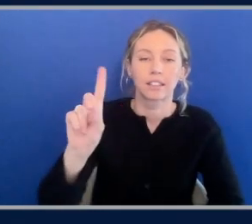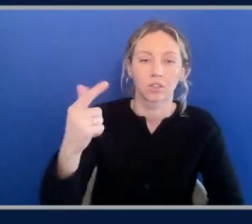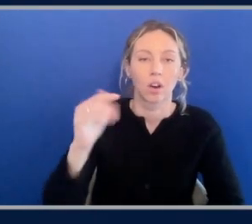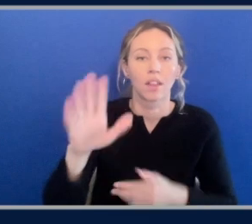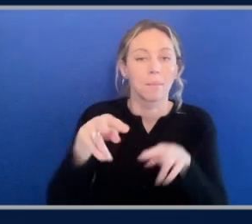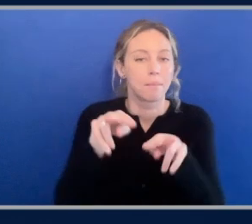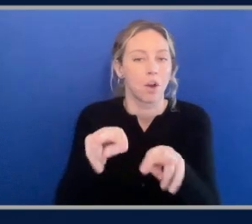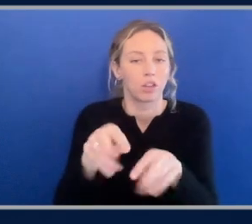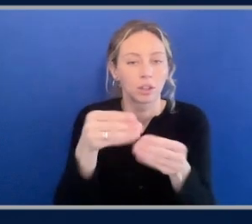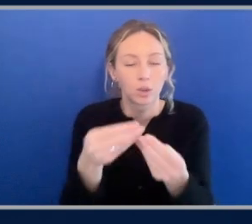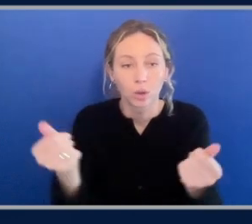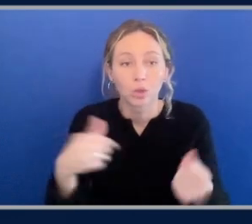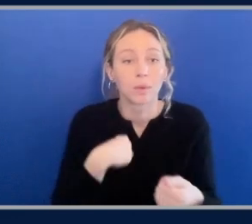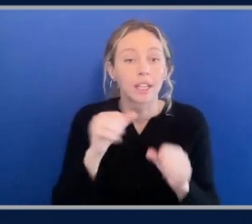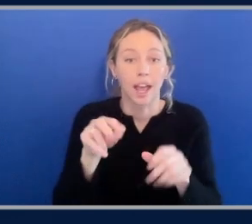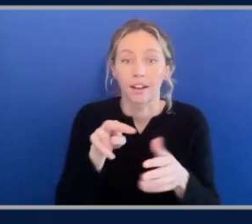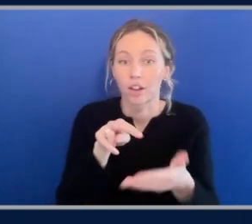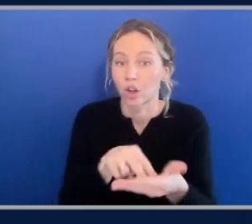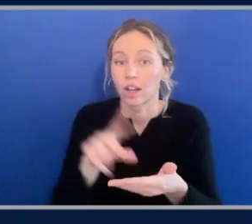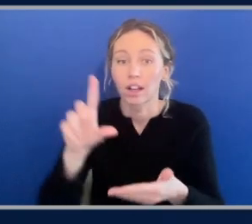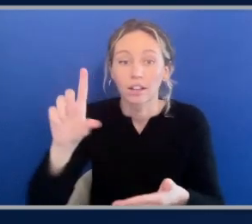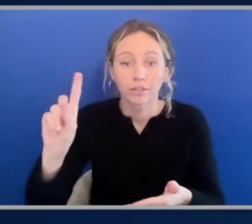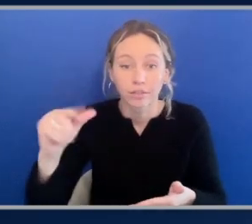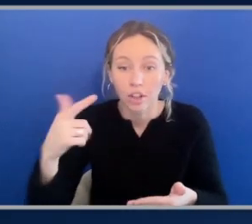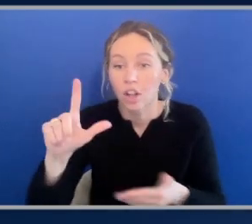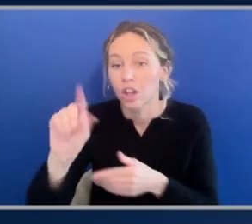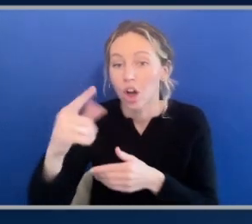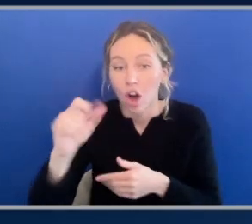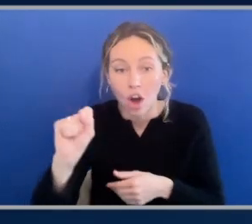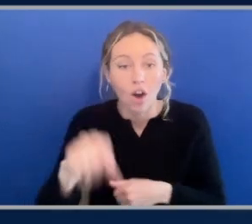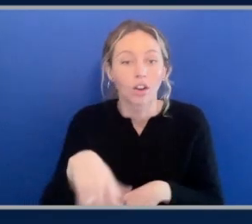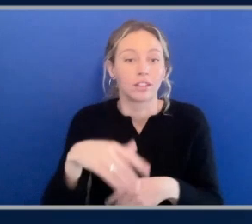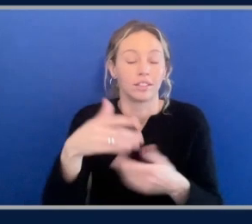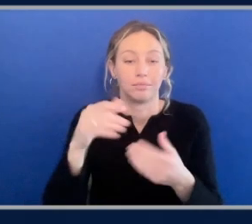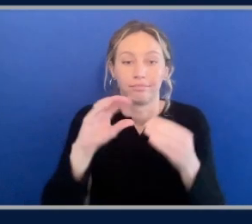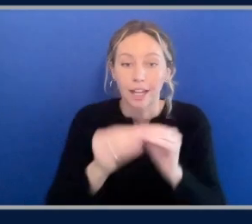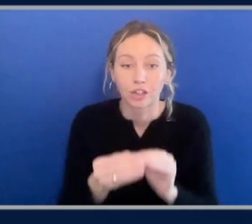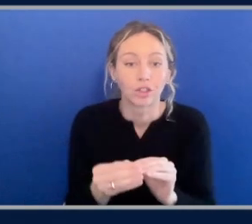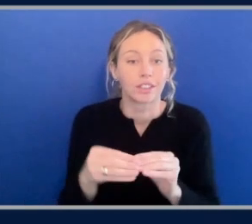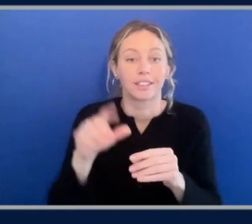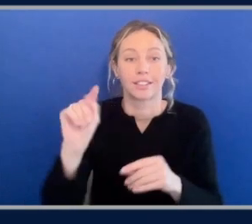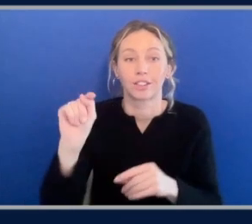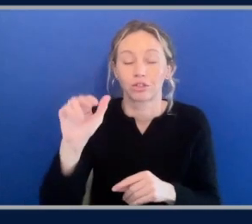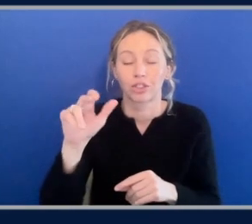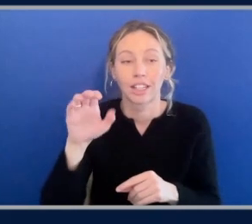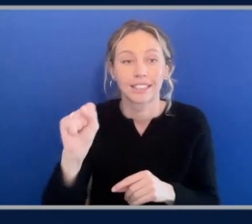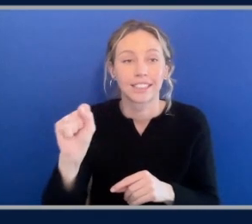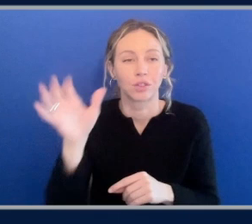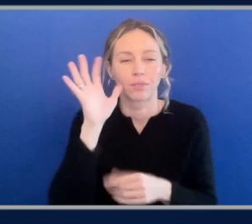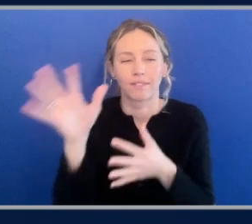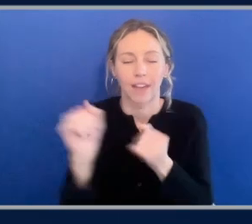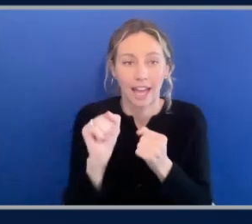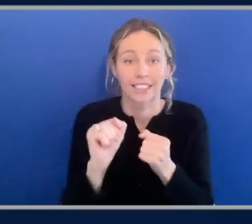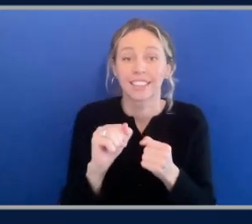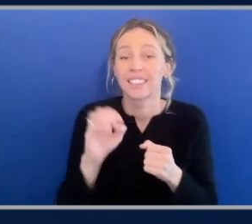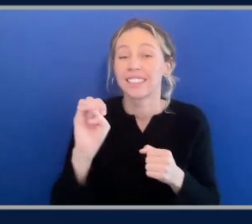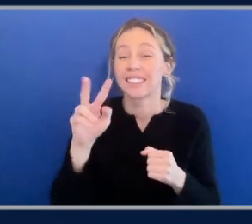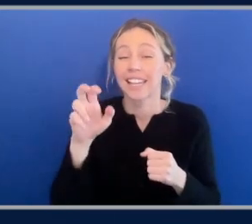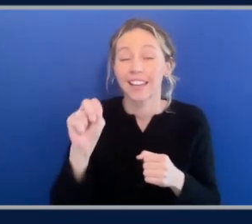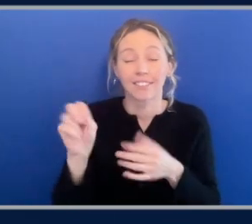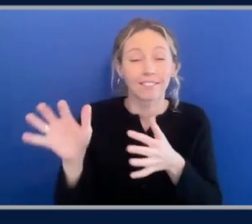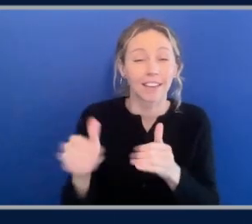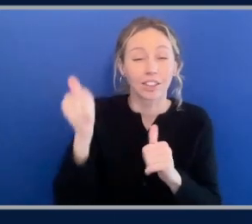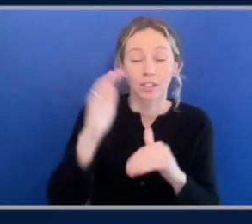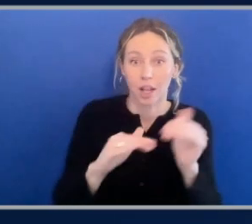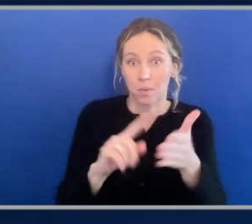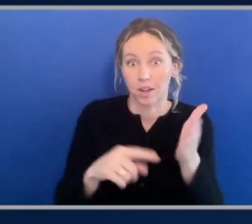logs, metrics, traces. We can ship profile data, all of this along with this new extension. It's really, really, really fast. And in fact, it's so fast, you can take a look at what we're able to get out